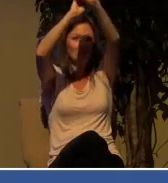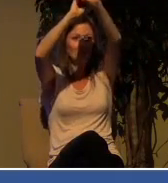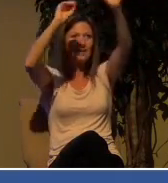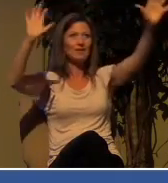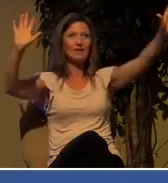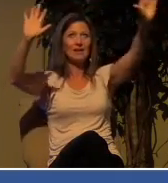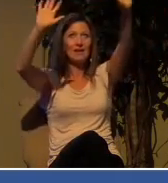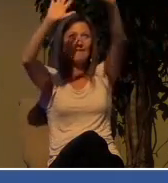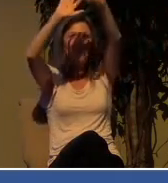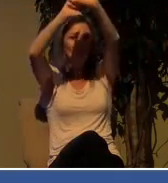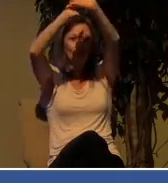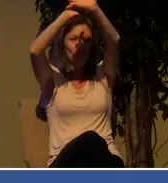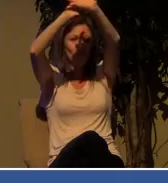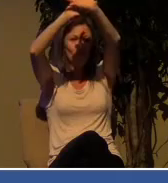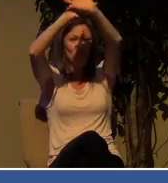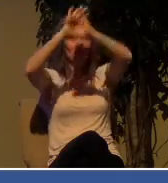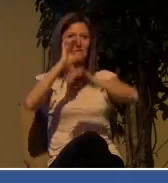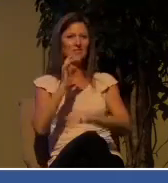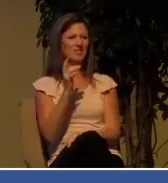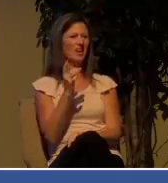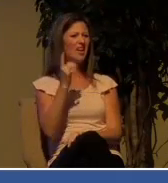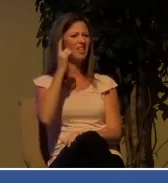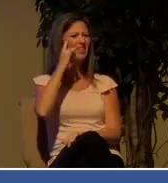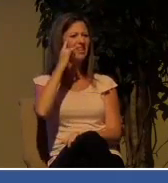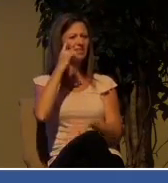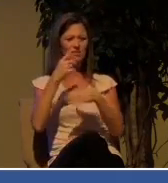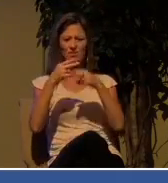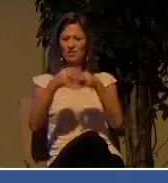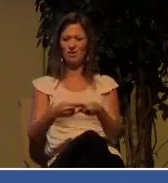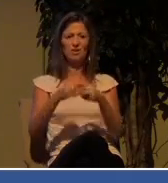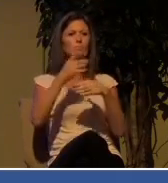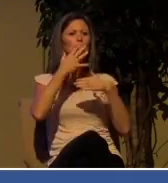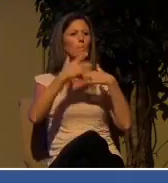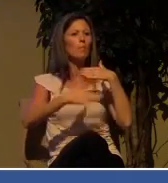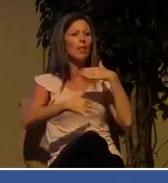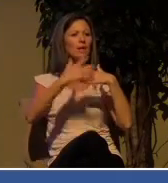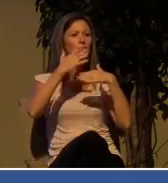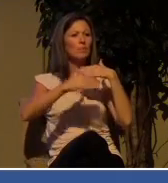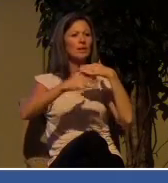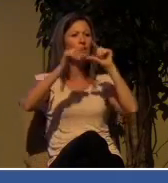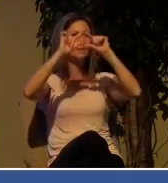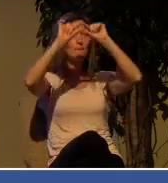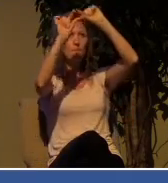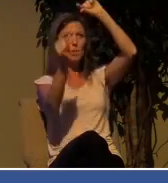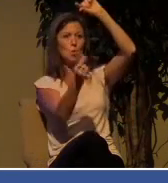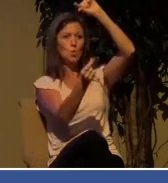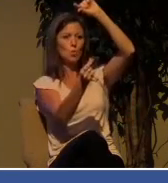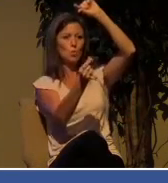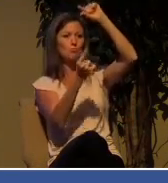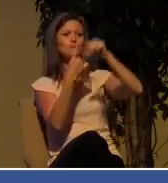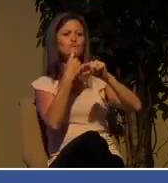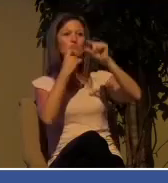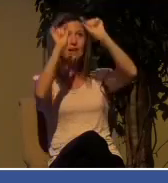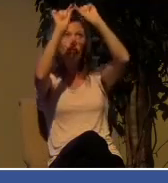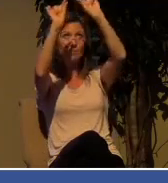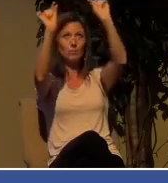sun. And it was just sort of what they call a blood moon, blood red. And they didn't miss